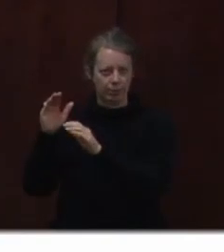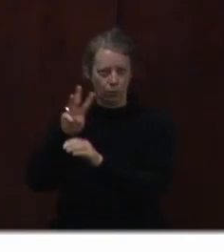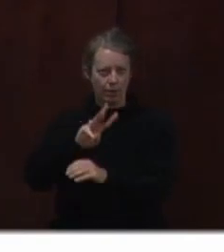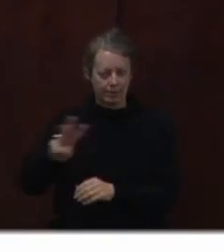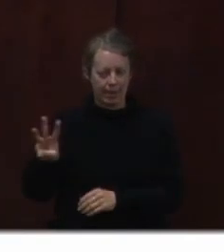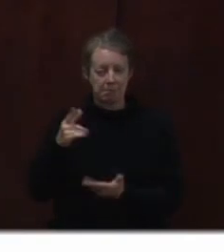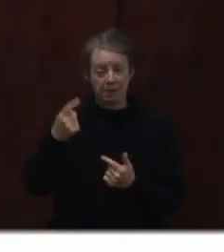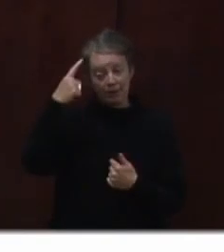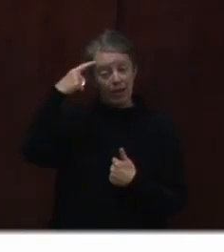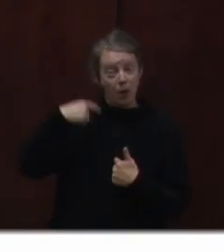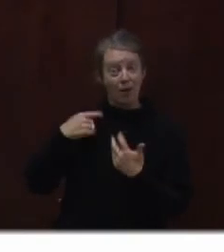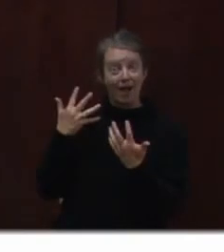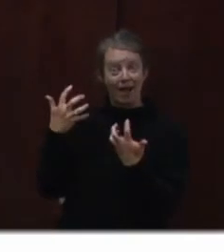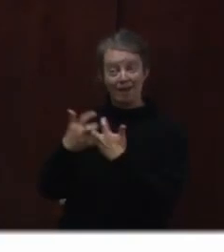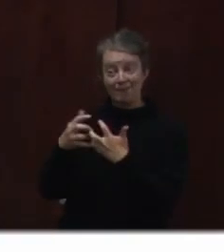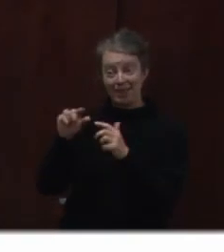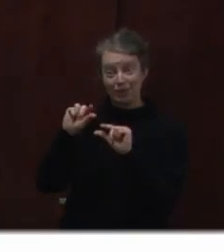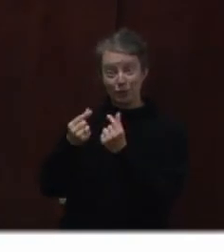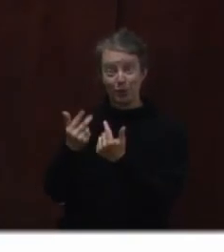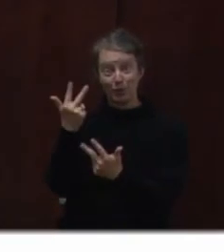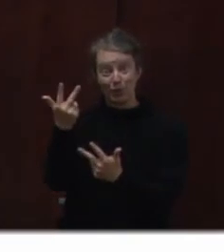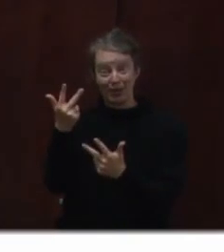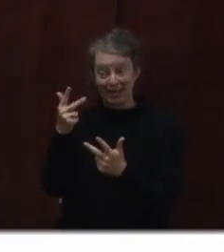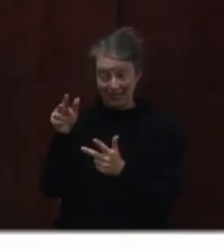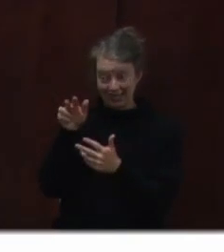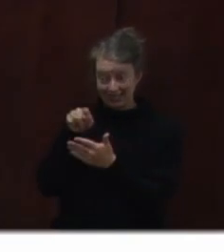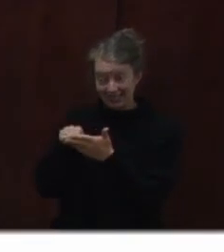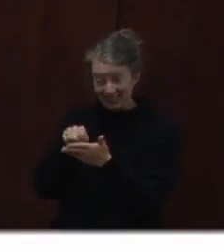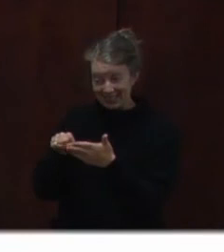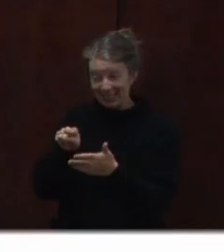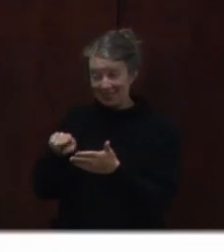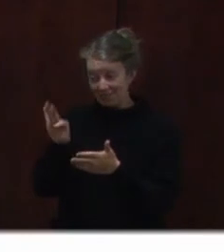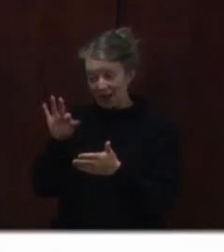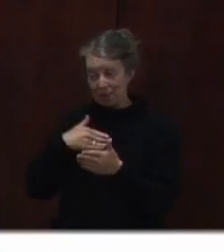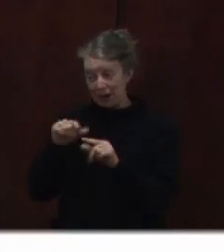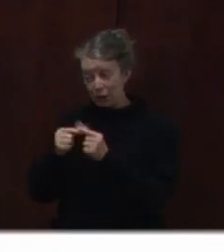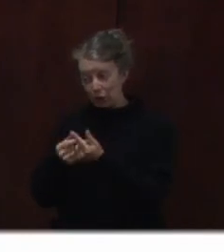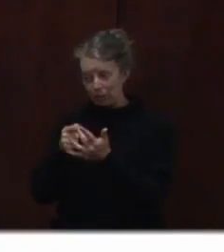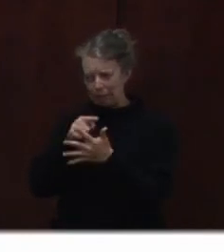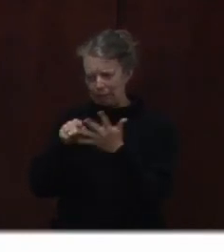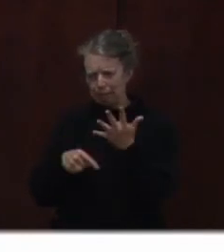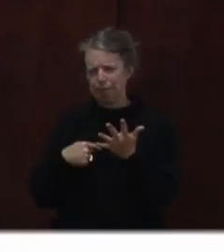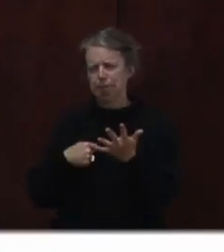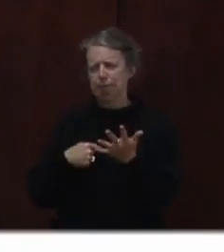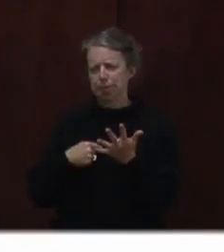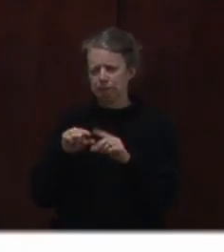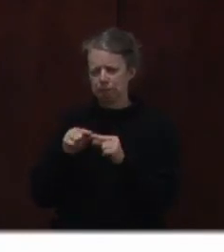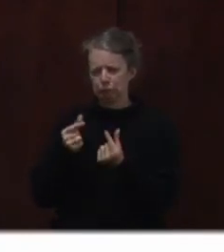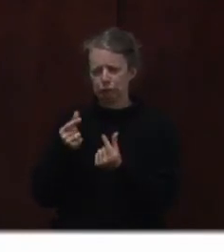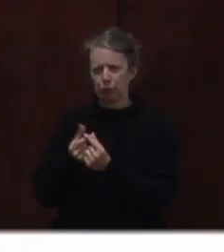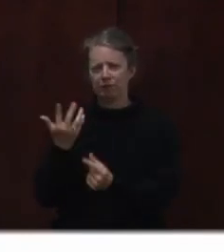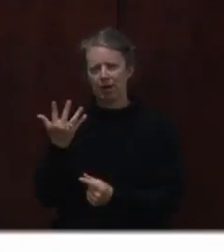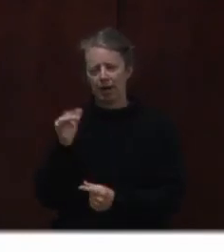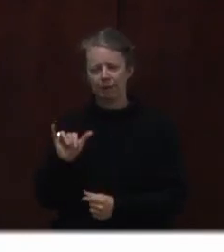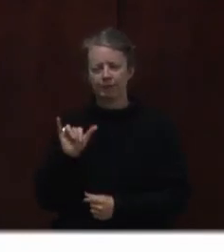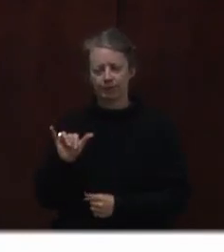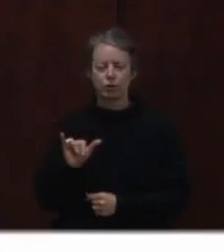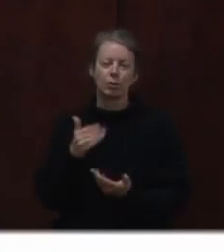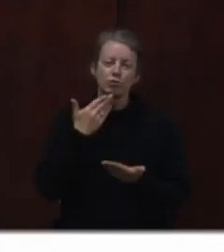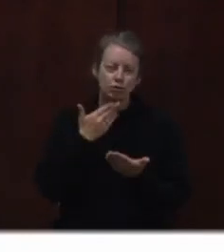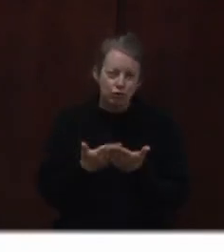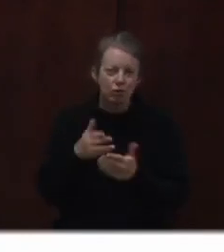and then find out you're actually in group 4 or 5. So it's good to know. So that's the first thing I would tell folks to do. But once we open it